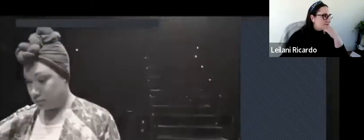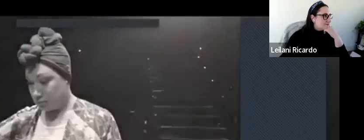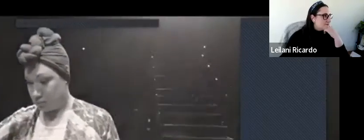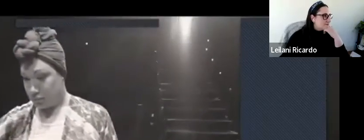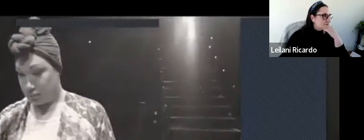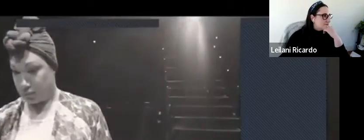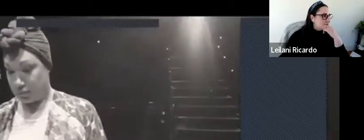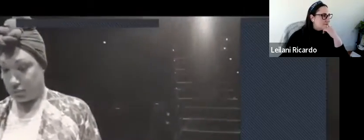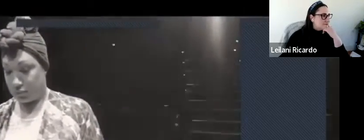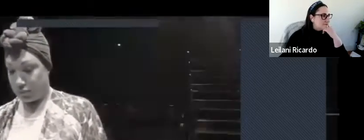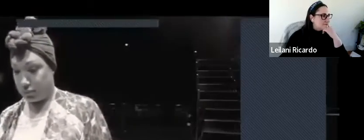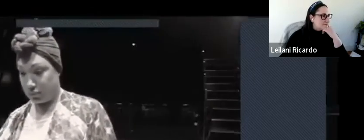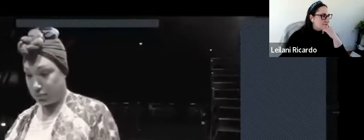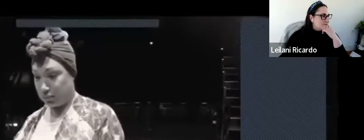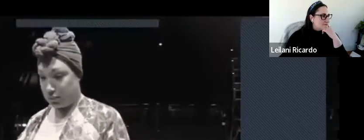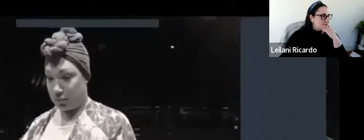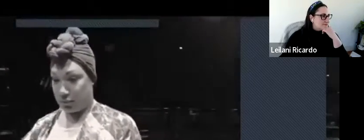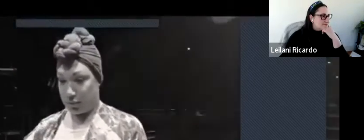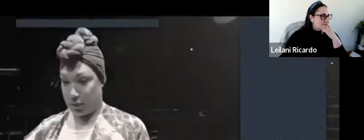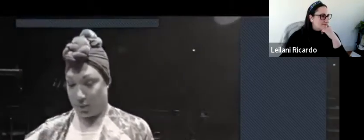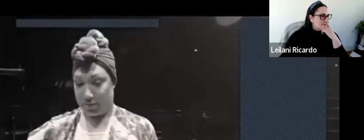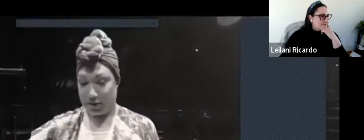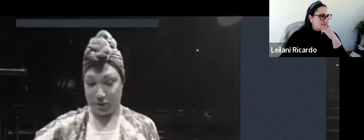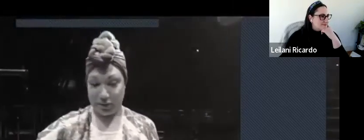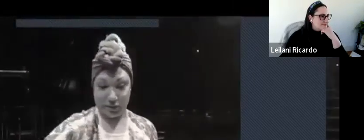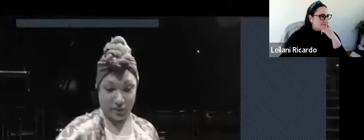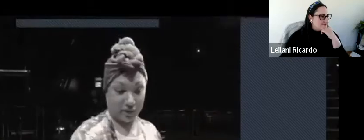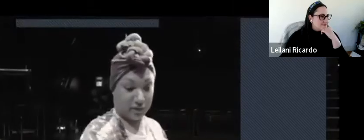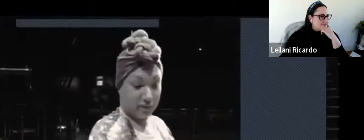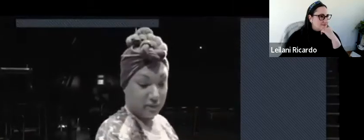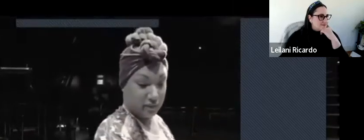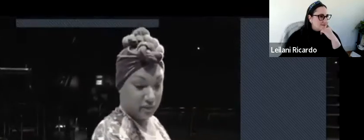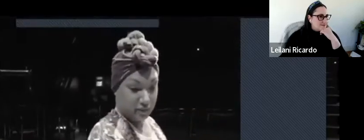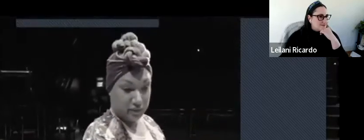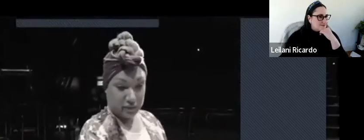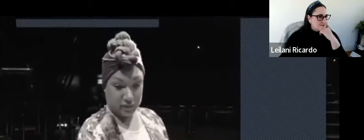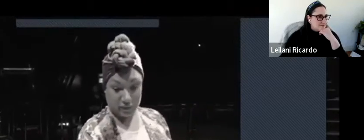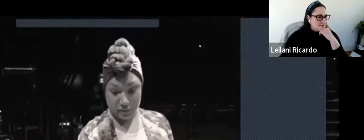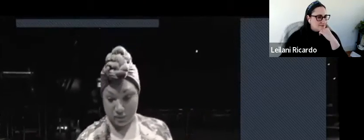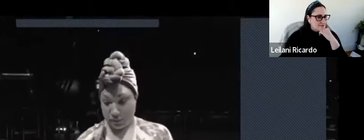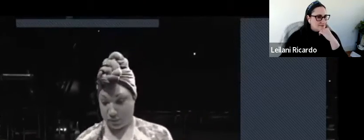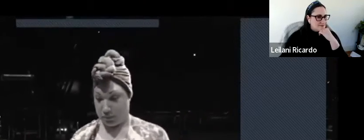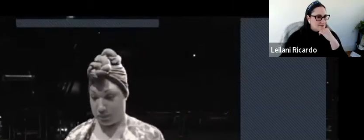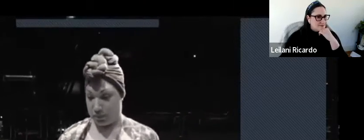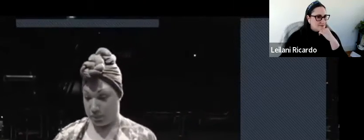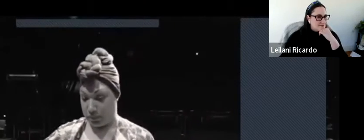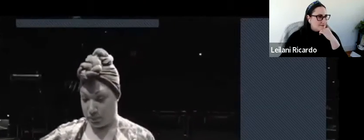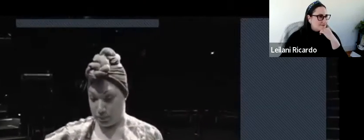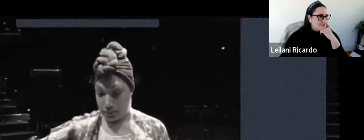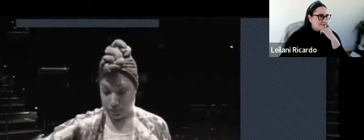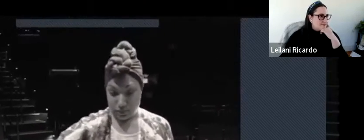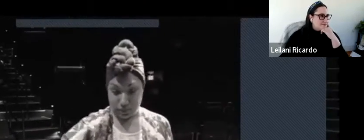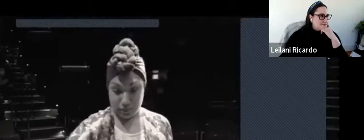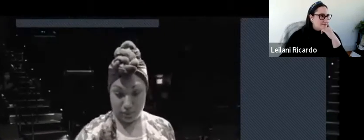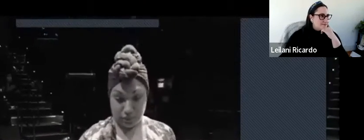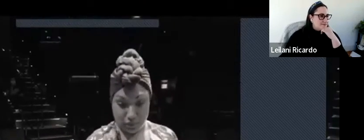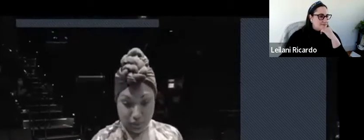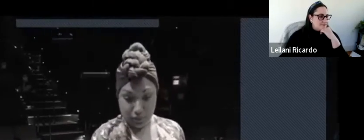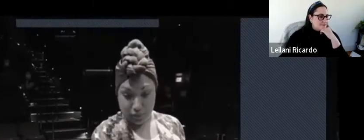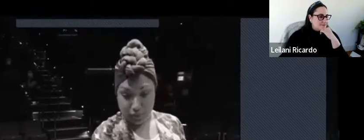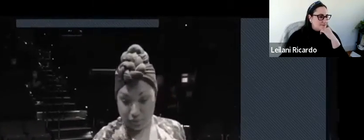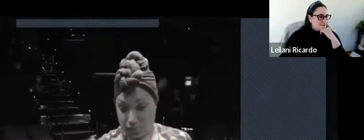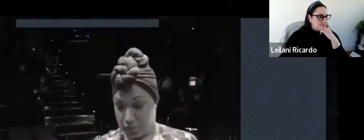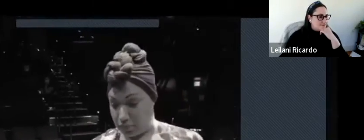step, my each breath, my each movement, to clear this space of any ill